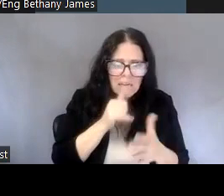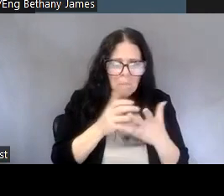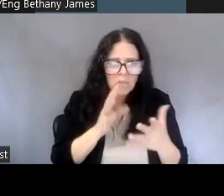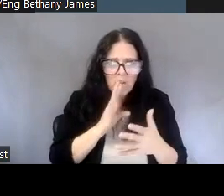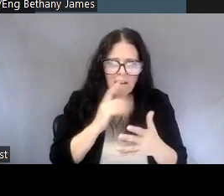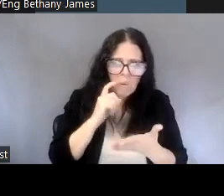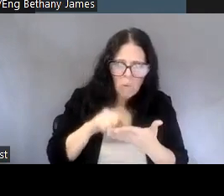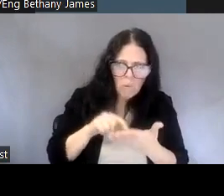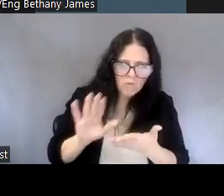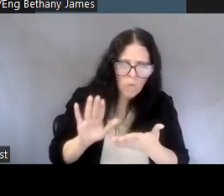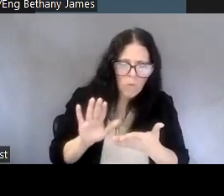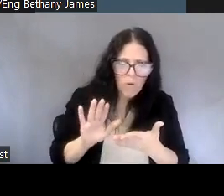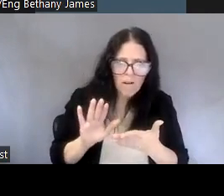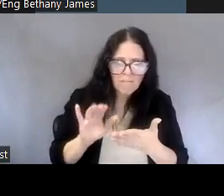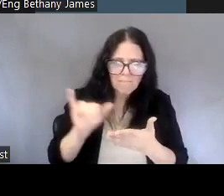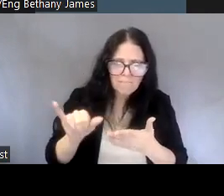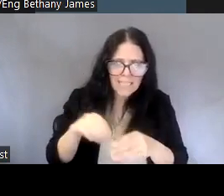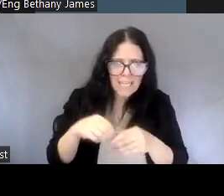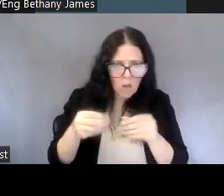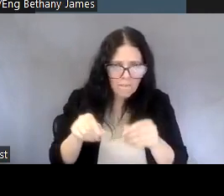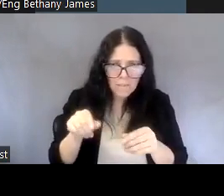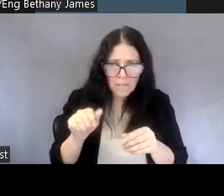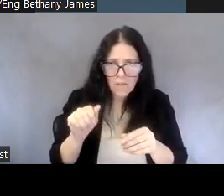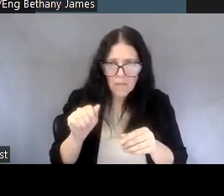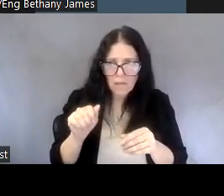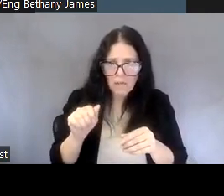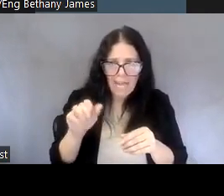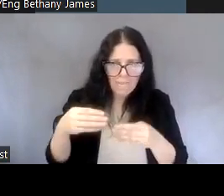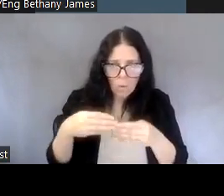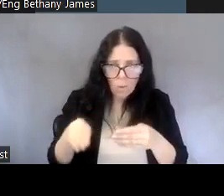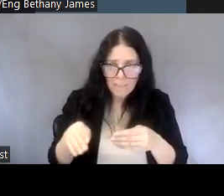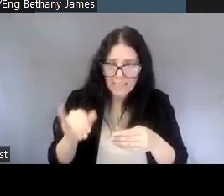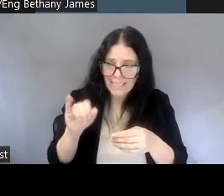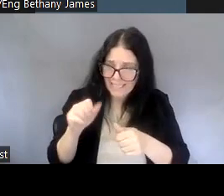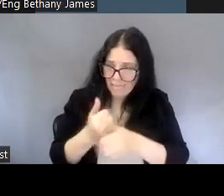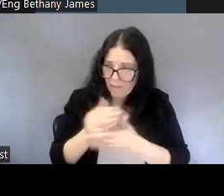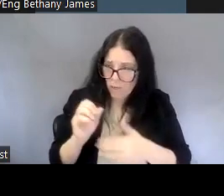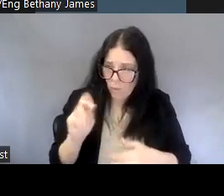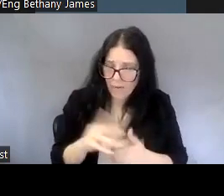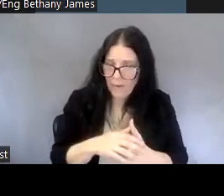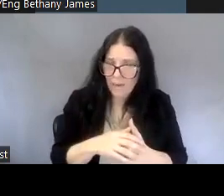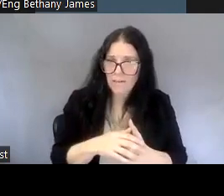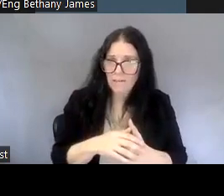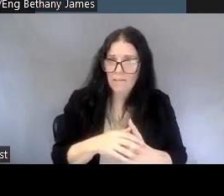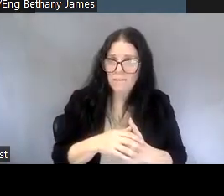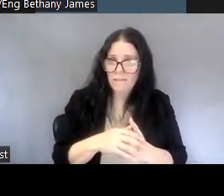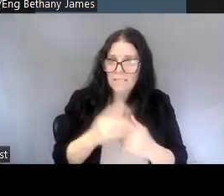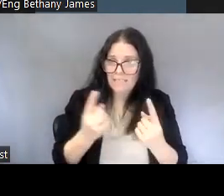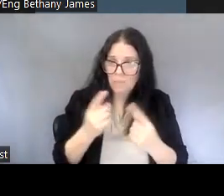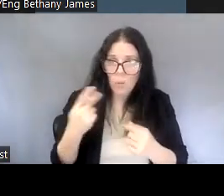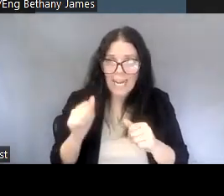that you're in your office today, and you haven't opened the door. Is everything okay? Is it something that we can talk